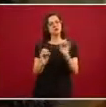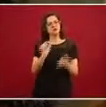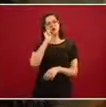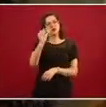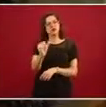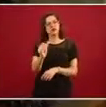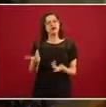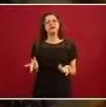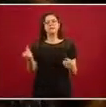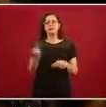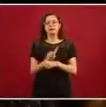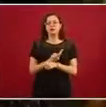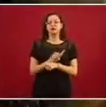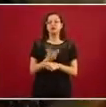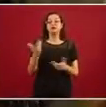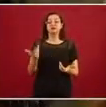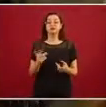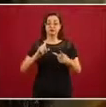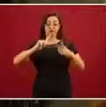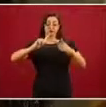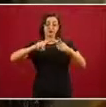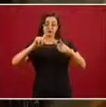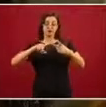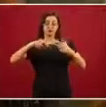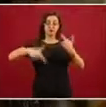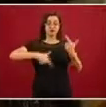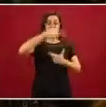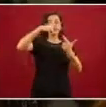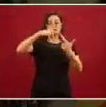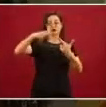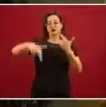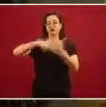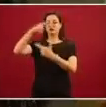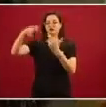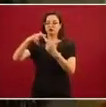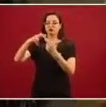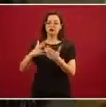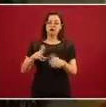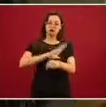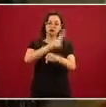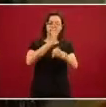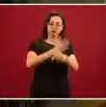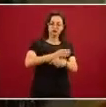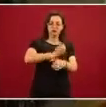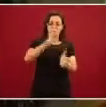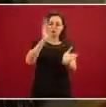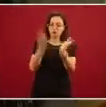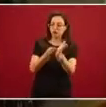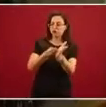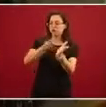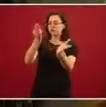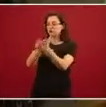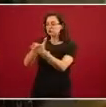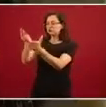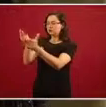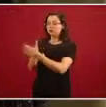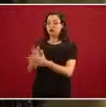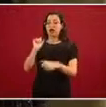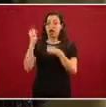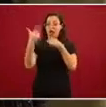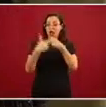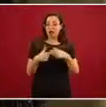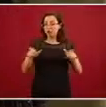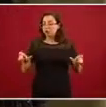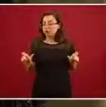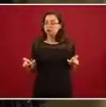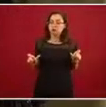The other question is, talking about the specific regions, have you considered having